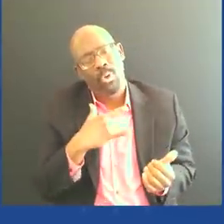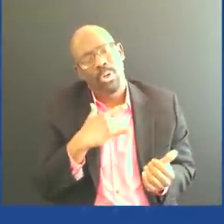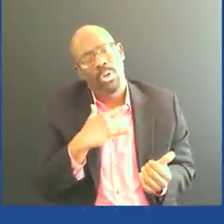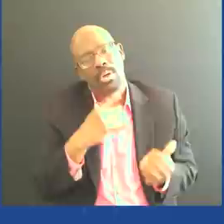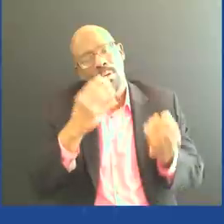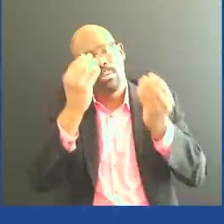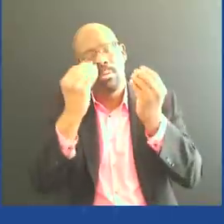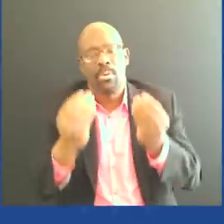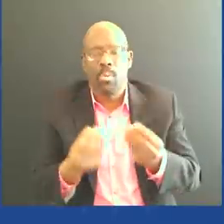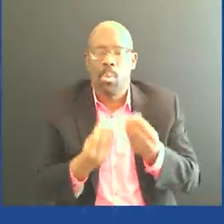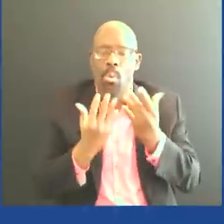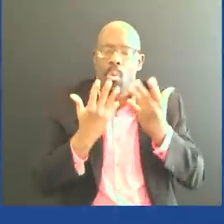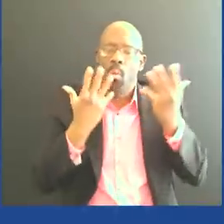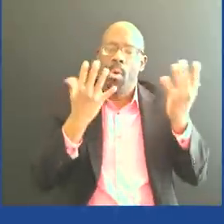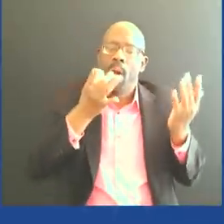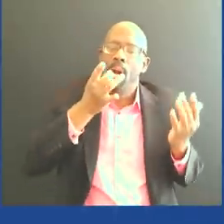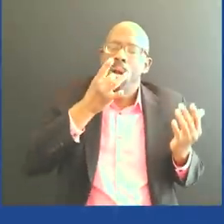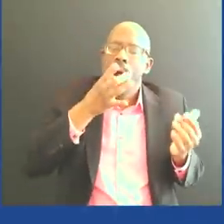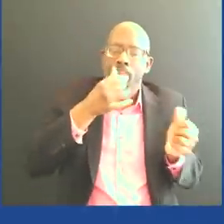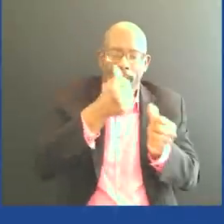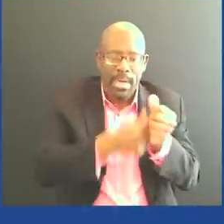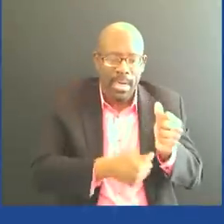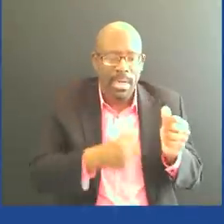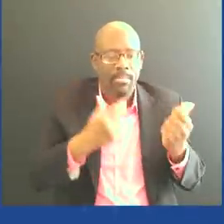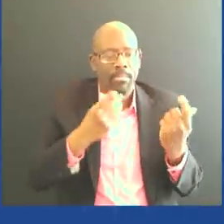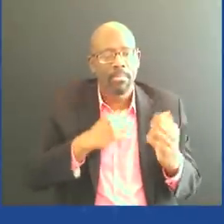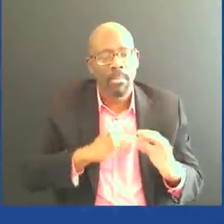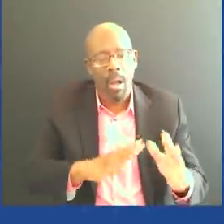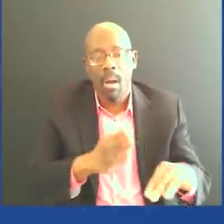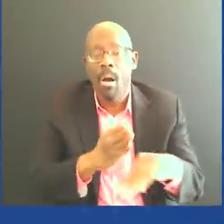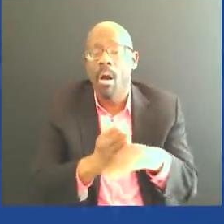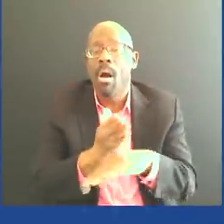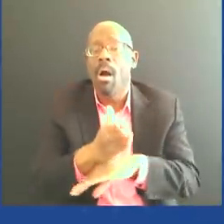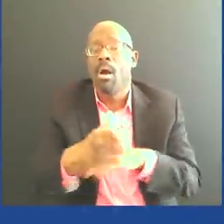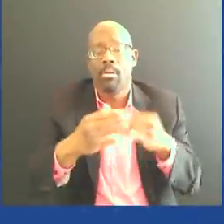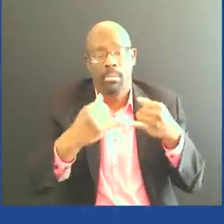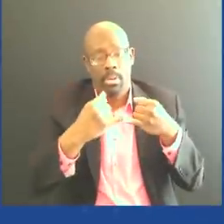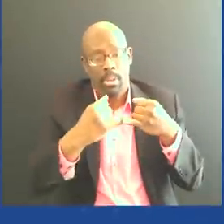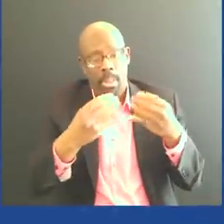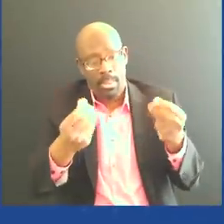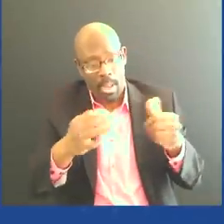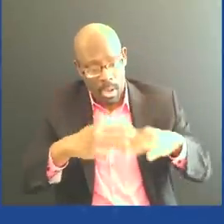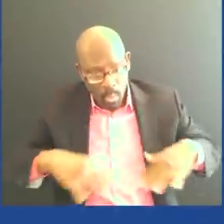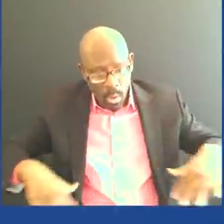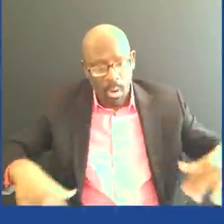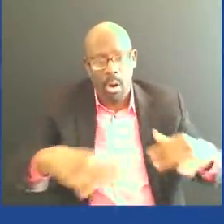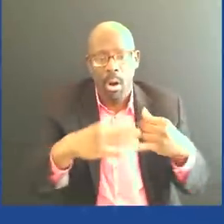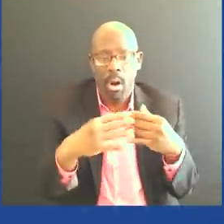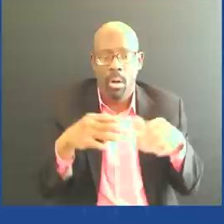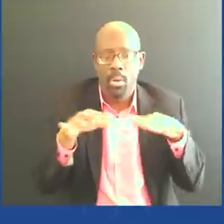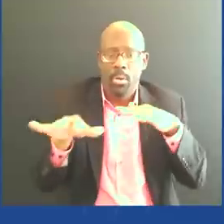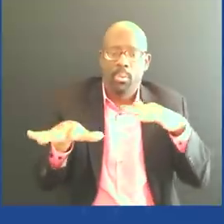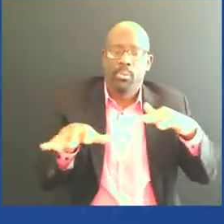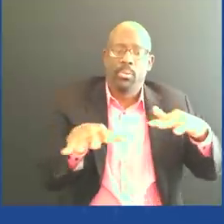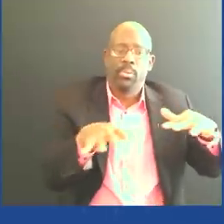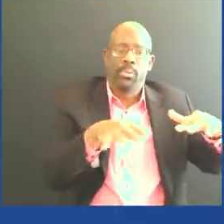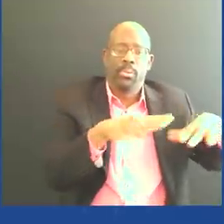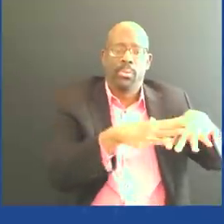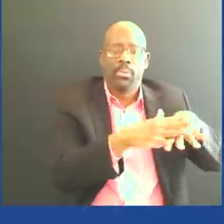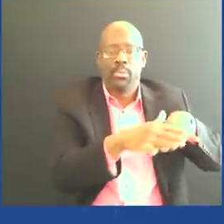the horizon has lost the shore. May that light illuminate even the dimmest